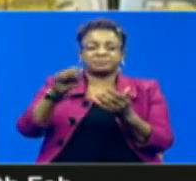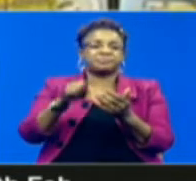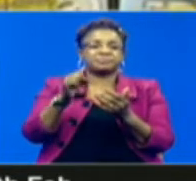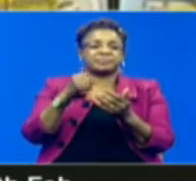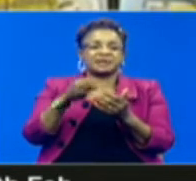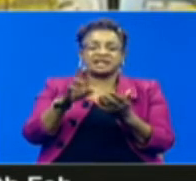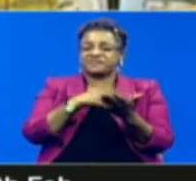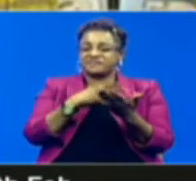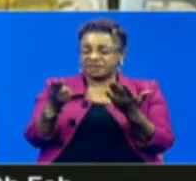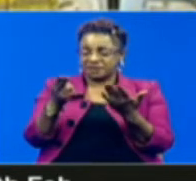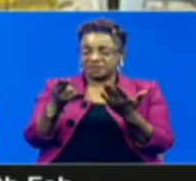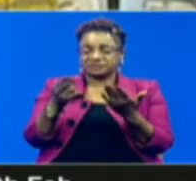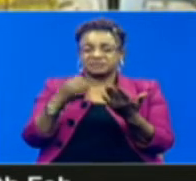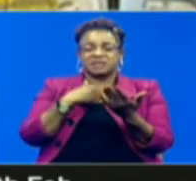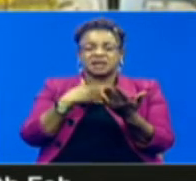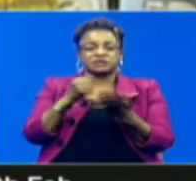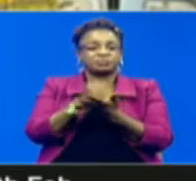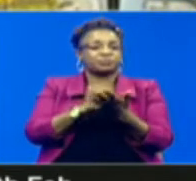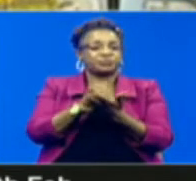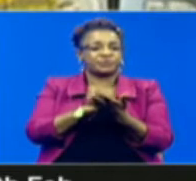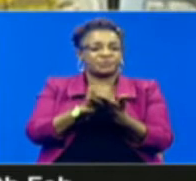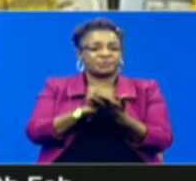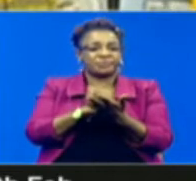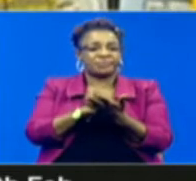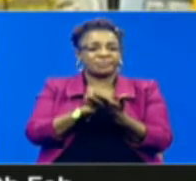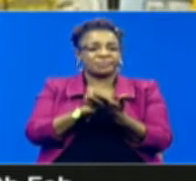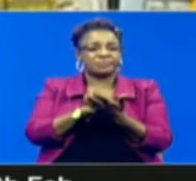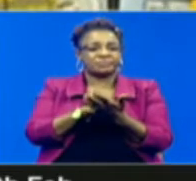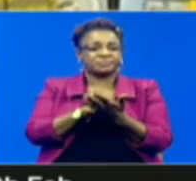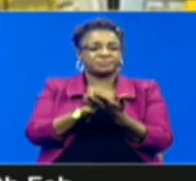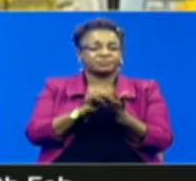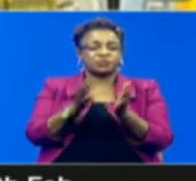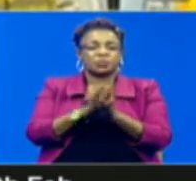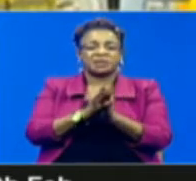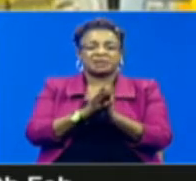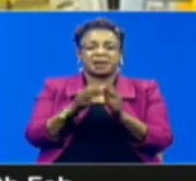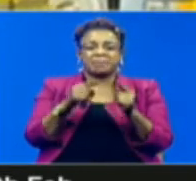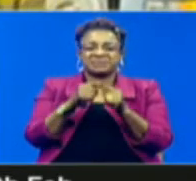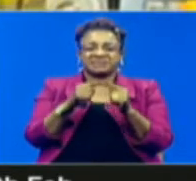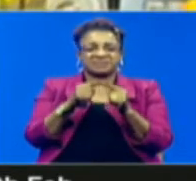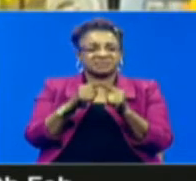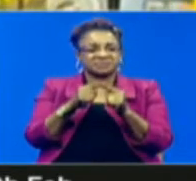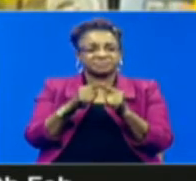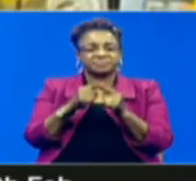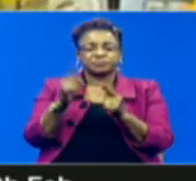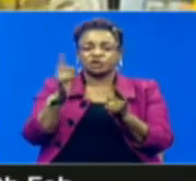failed in aflatoxin, heavily infested with pests, rotten,